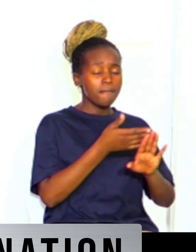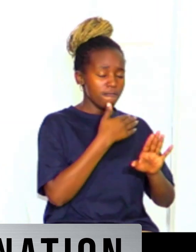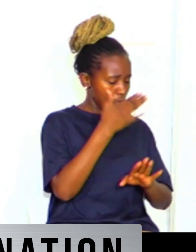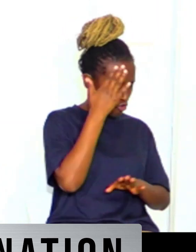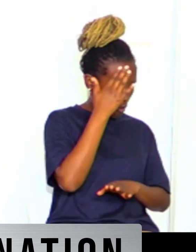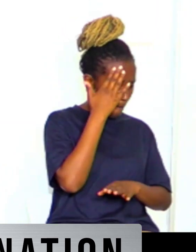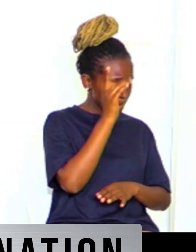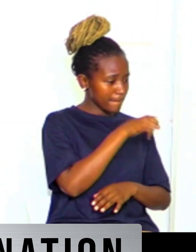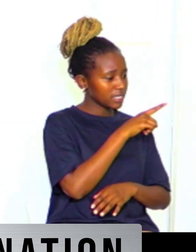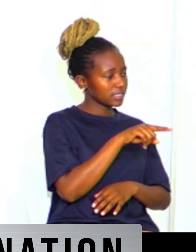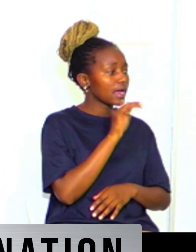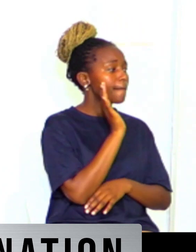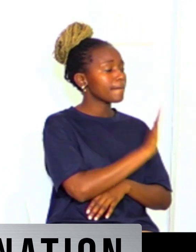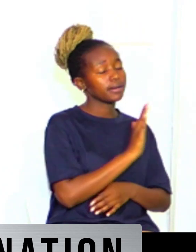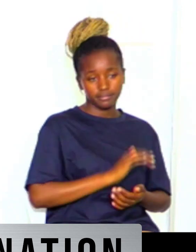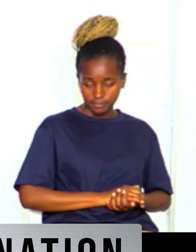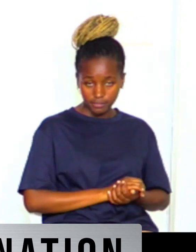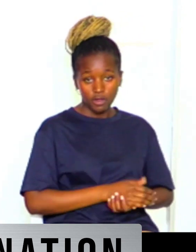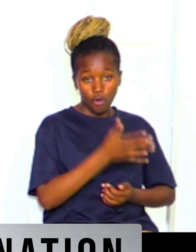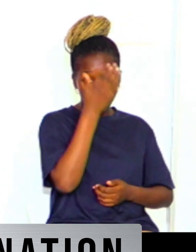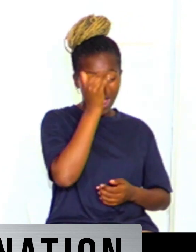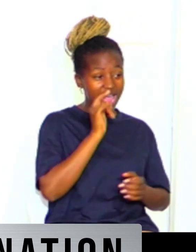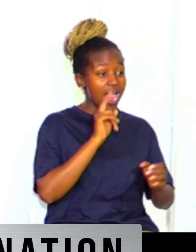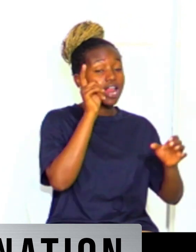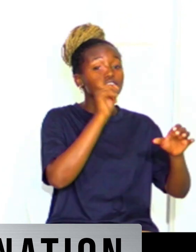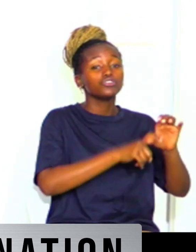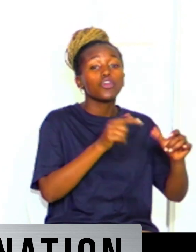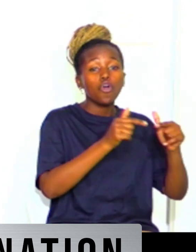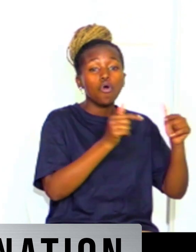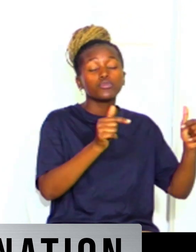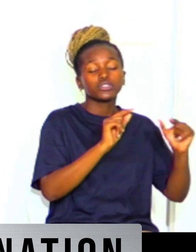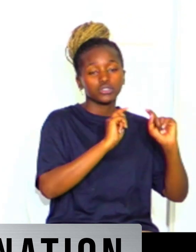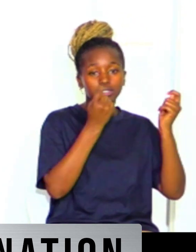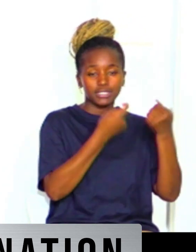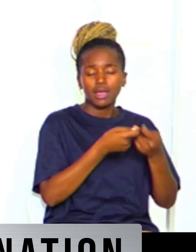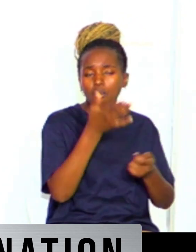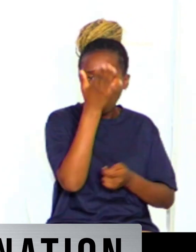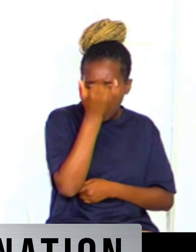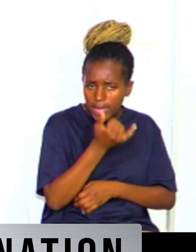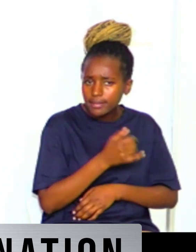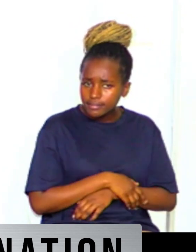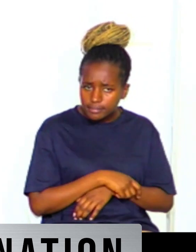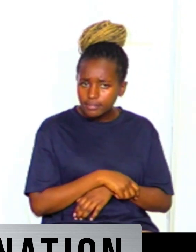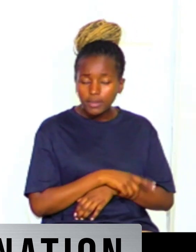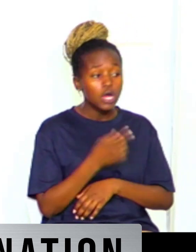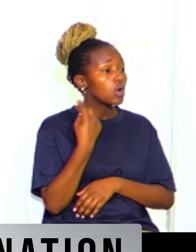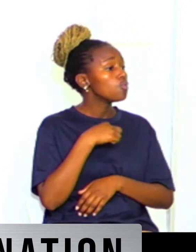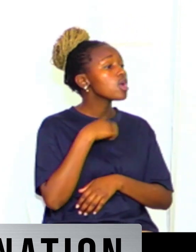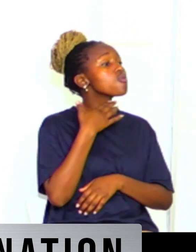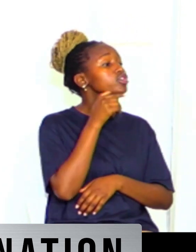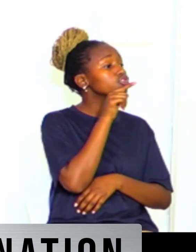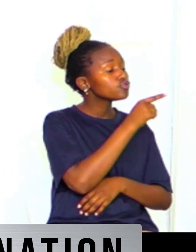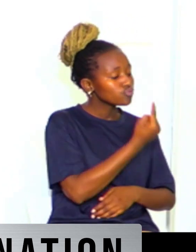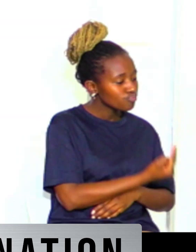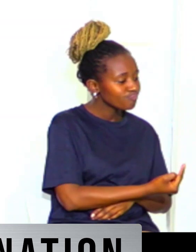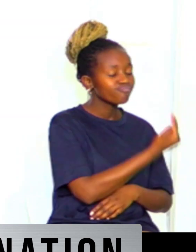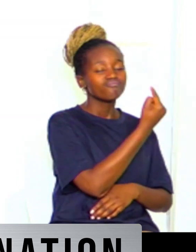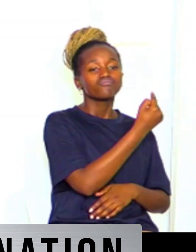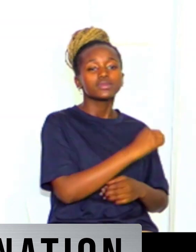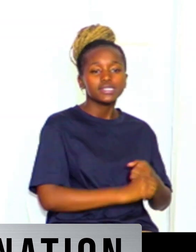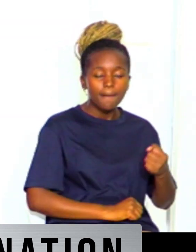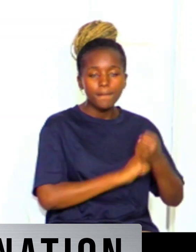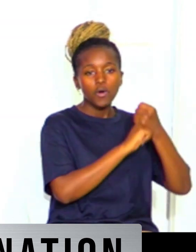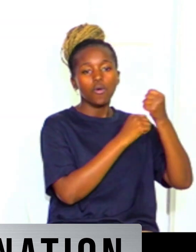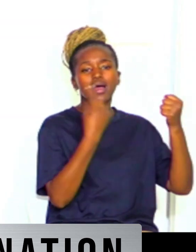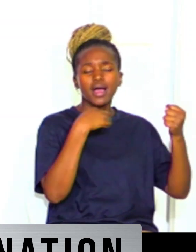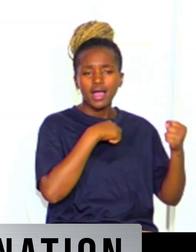mistake. Which mistake? Mistake of joining the opposition while people wanted you to be alone with the Gen Zs.